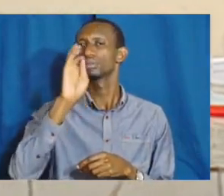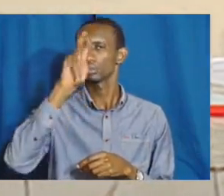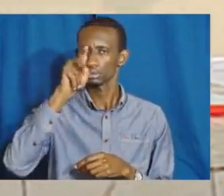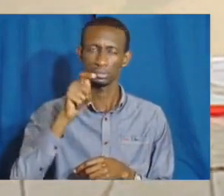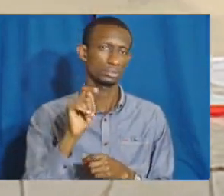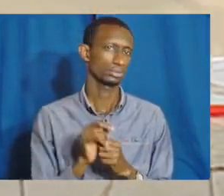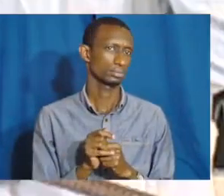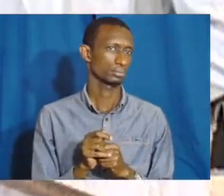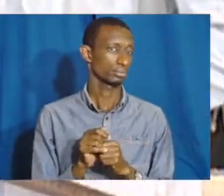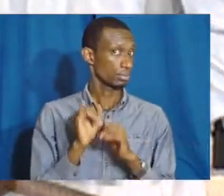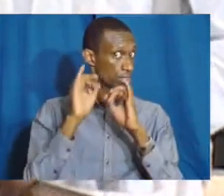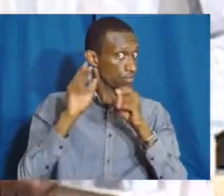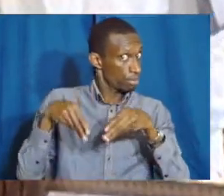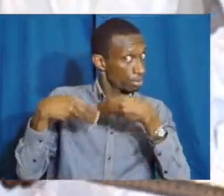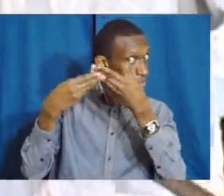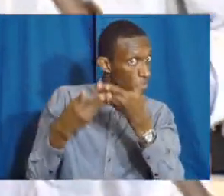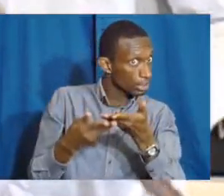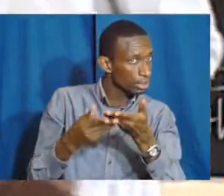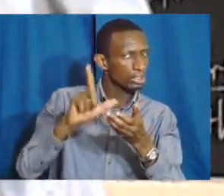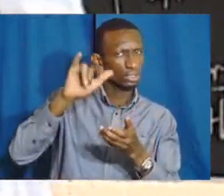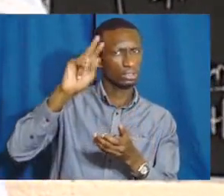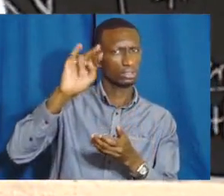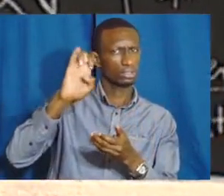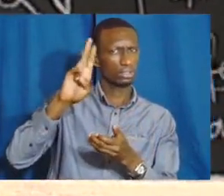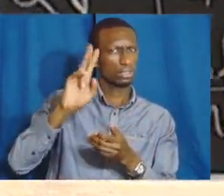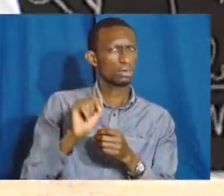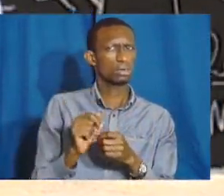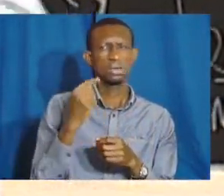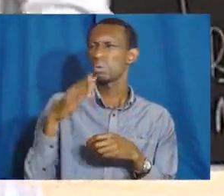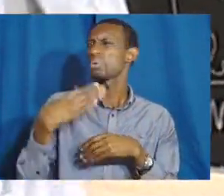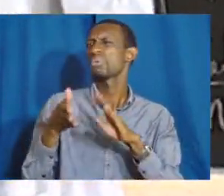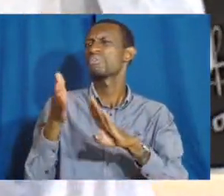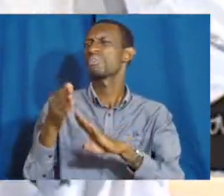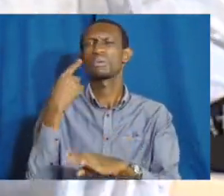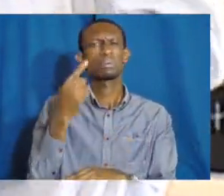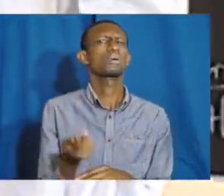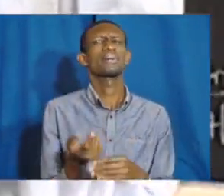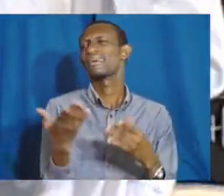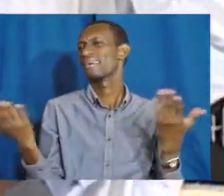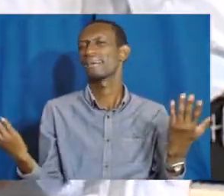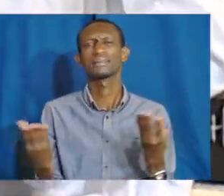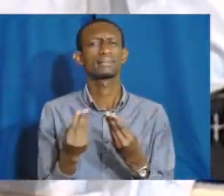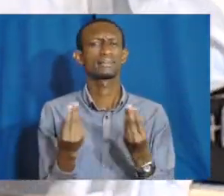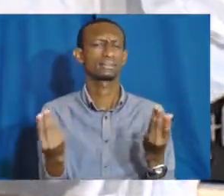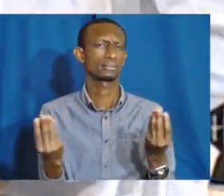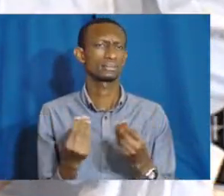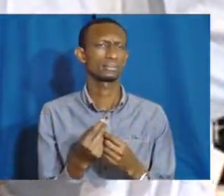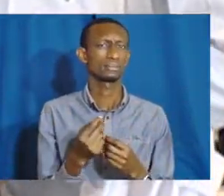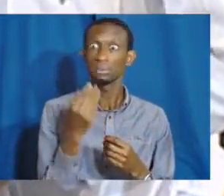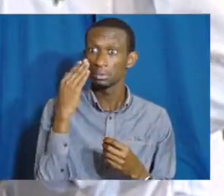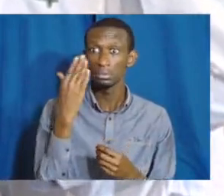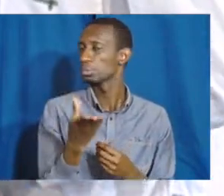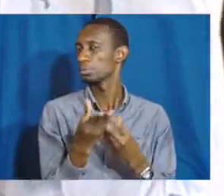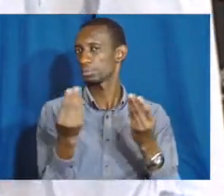Actually, when you are given a linear equation, you immediately see how it is given. You just get it. You just find